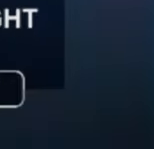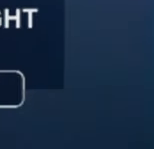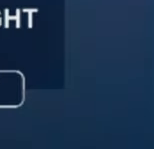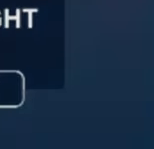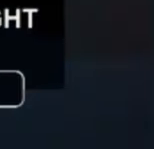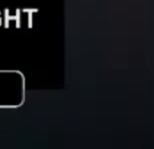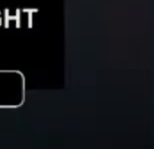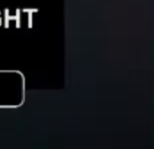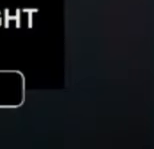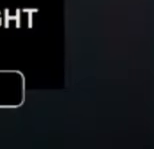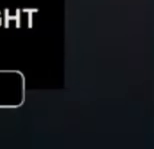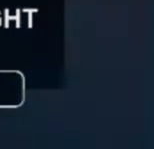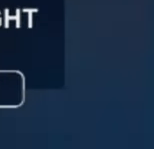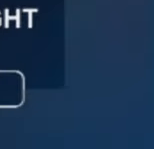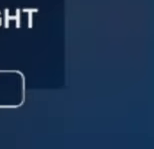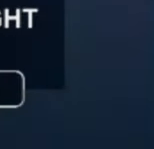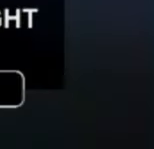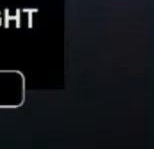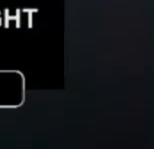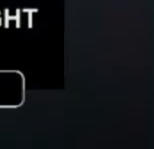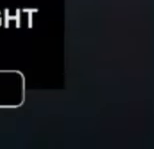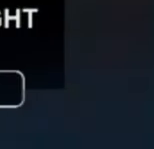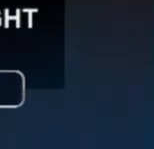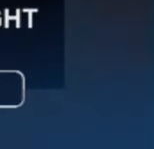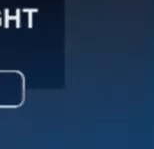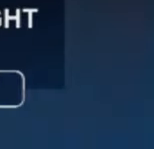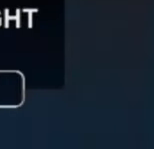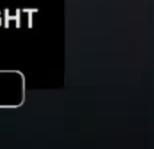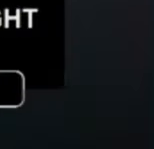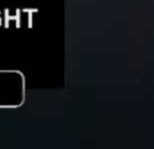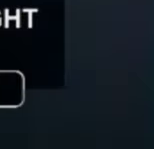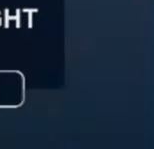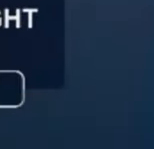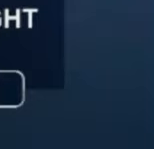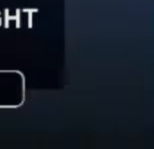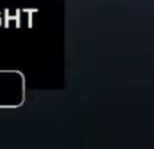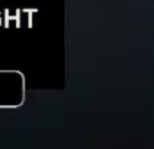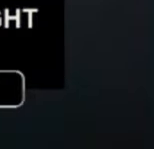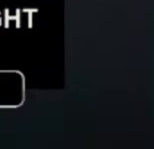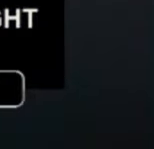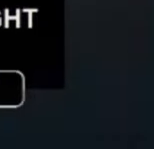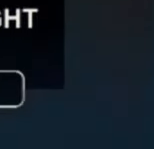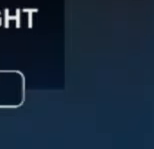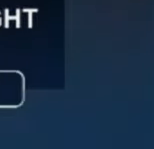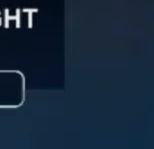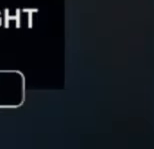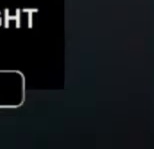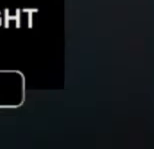handsome, showing aptitude for every kind of learning, well informed, quick to